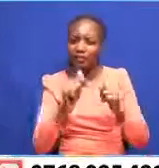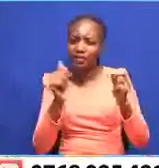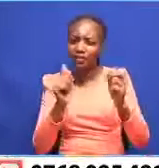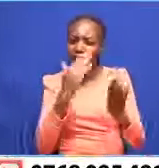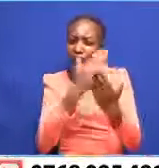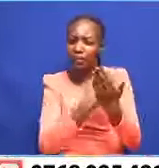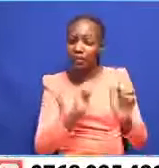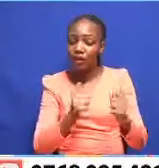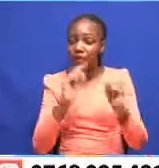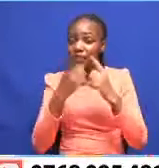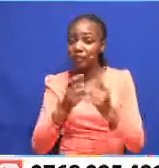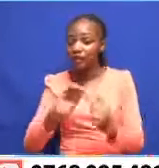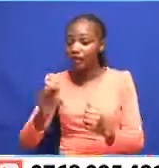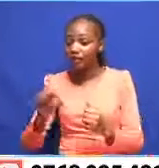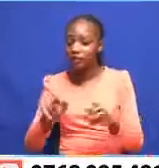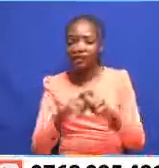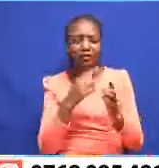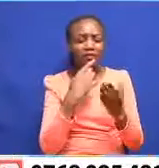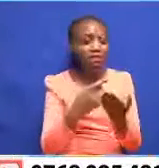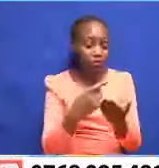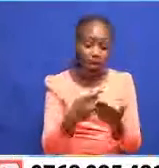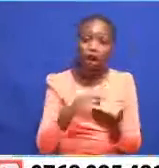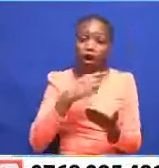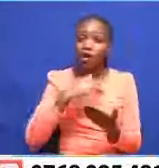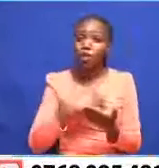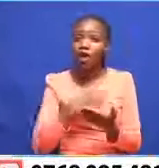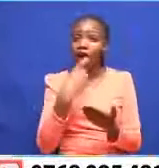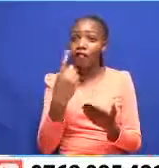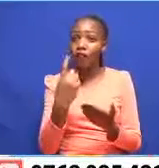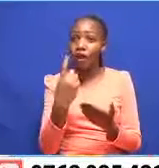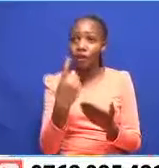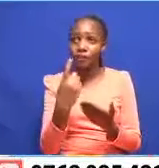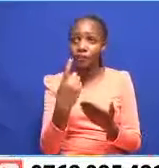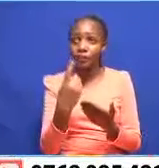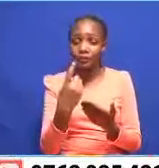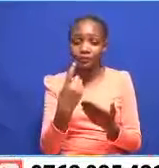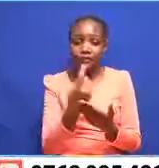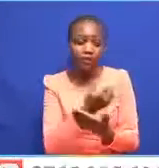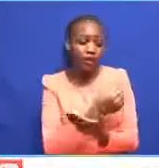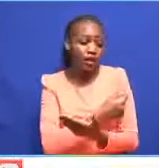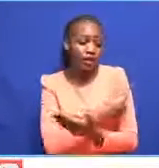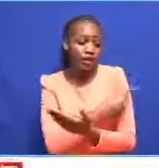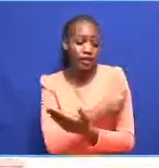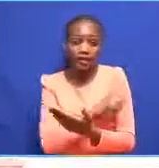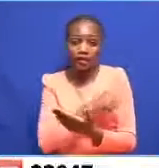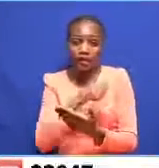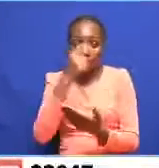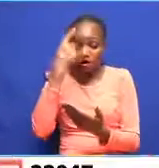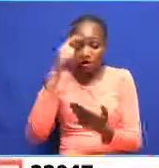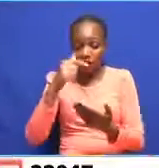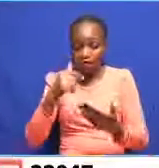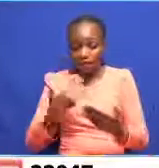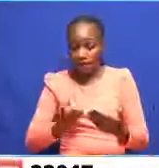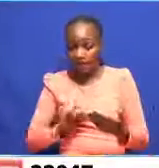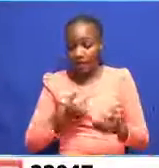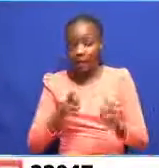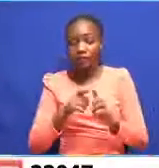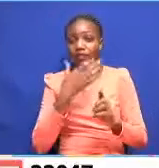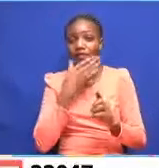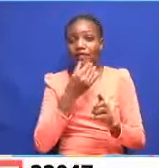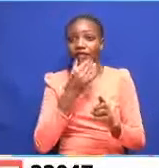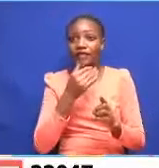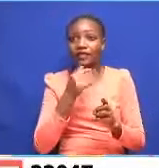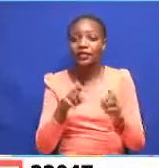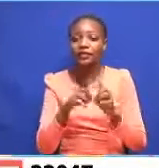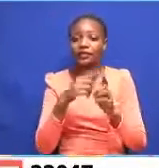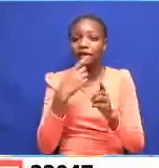different counties, to ensure that we have one youth-friendly clinics available for these teenage mothers and fathers, two, to